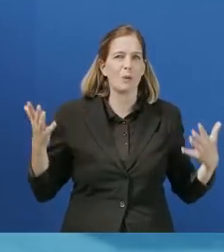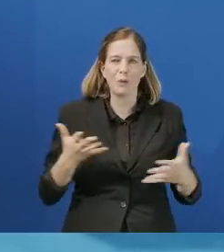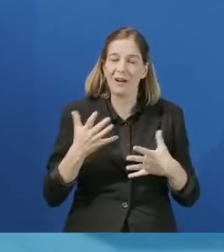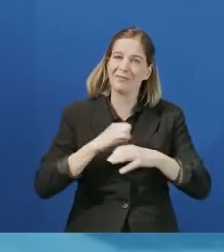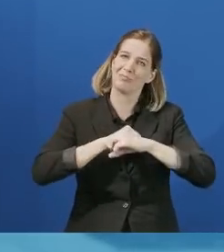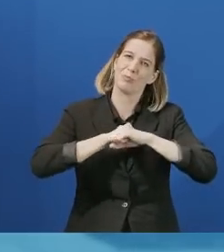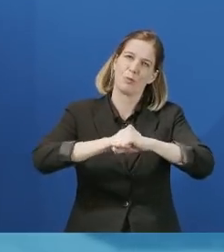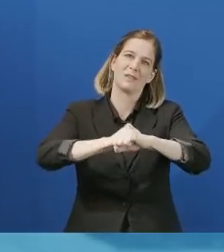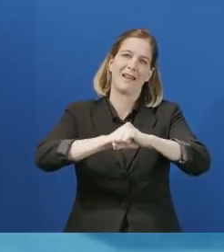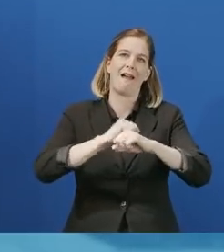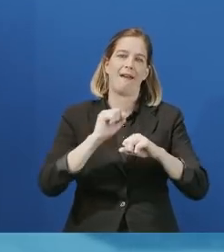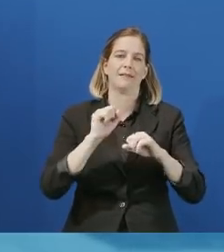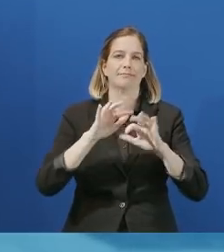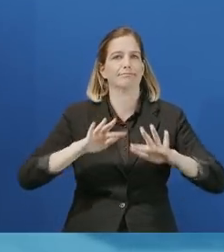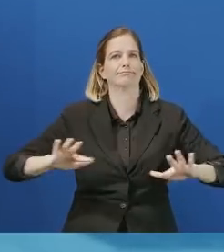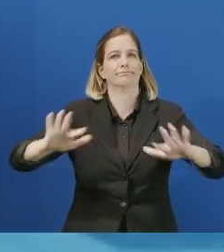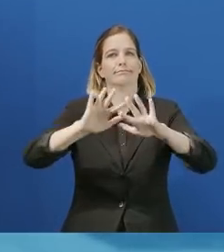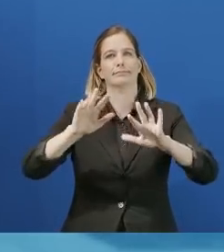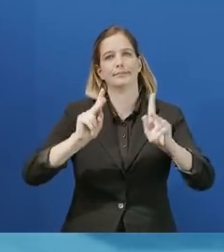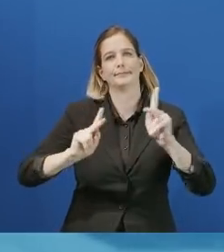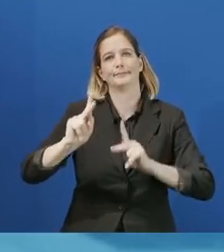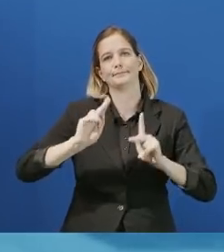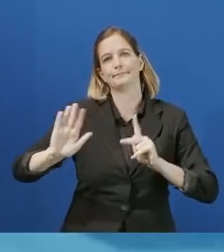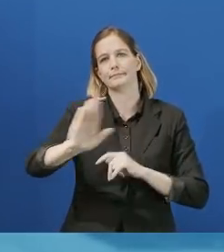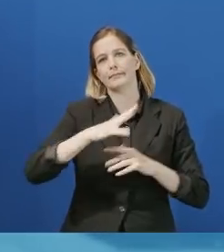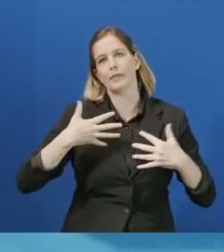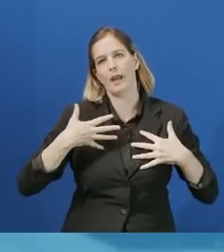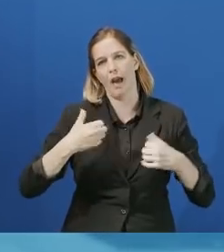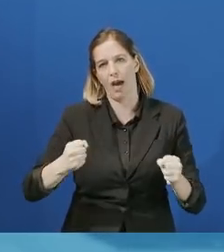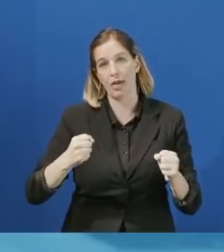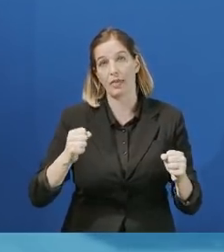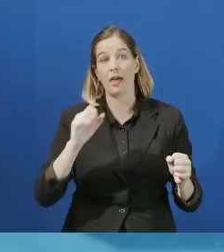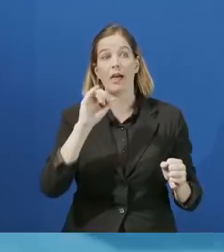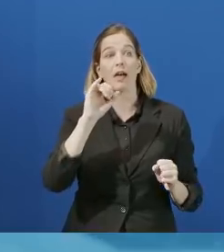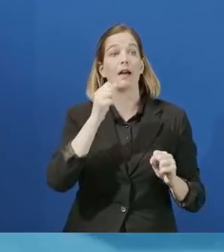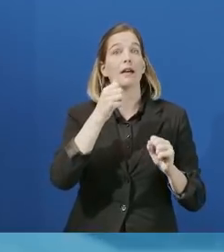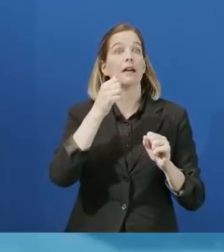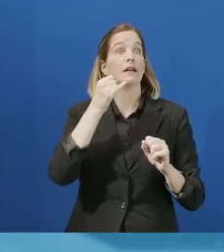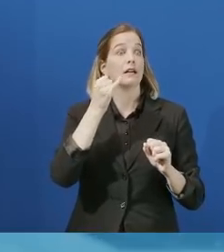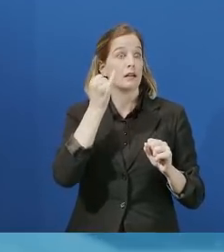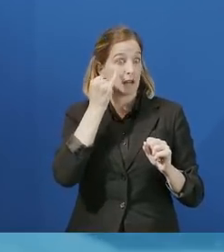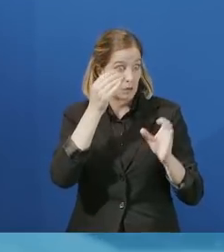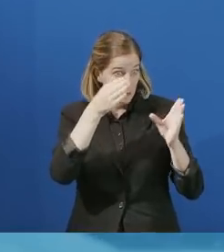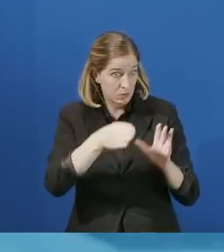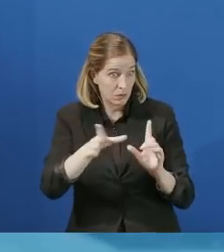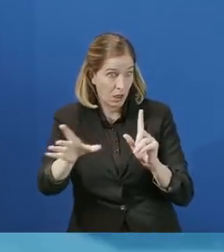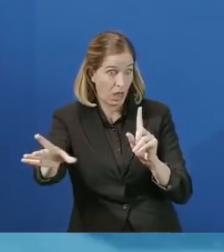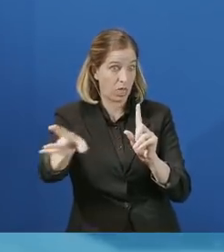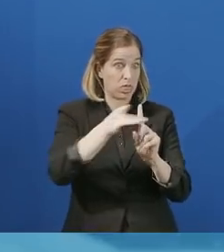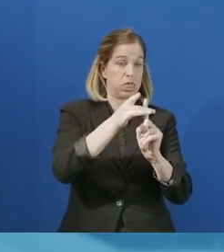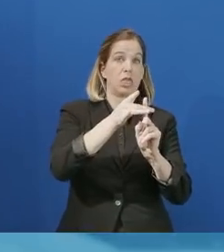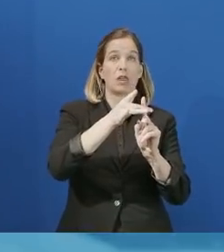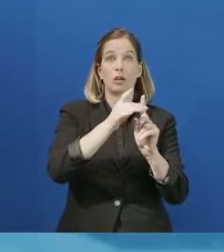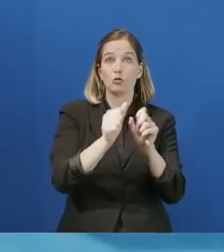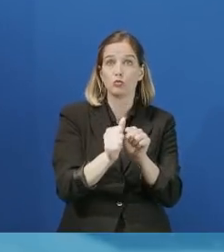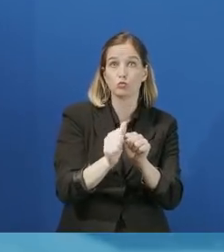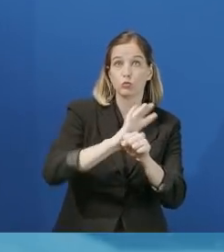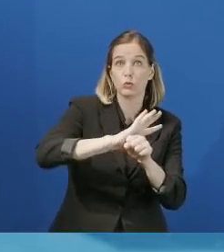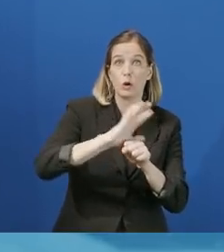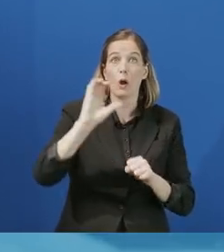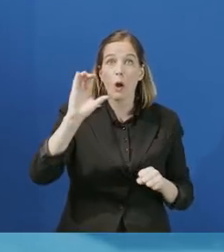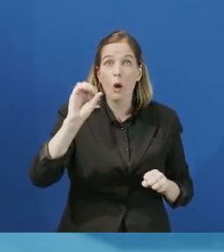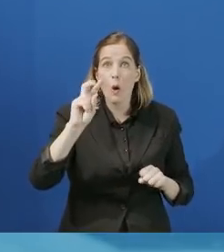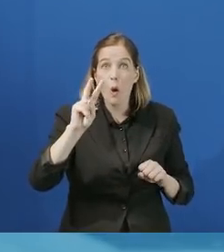that anyone that contracted COVID-19, that was in a situation where they needed assistance,